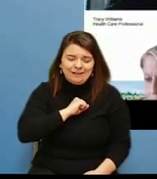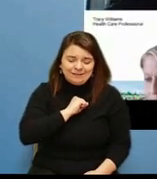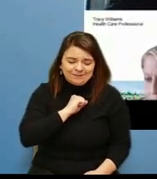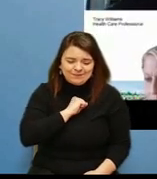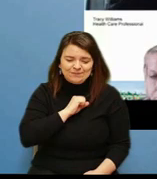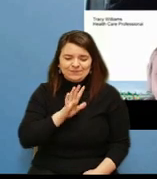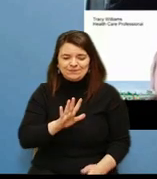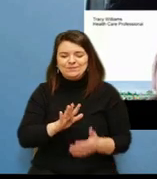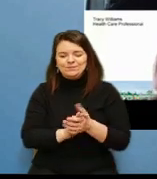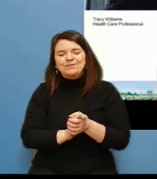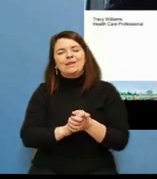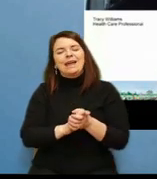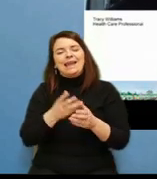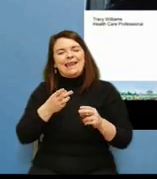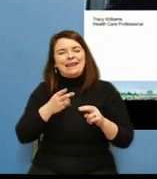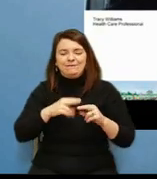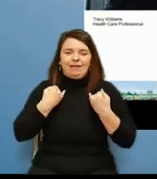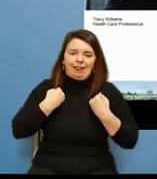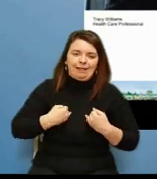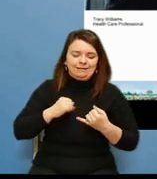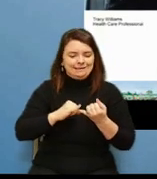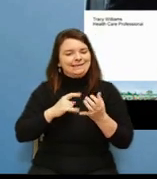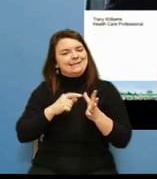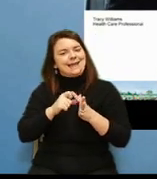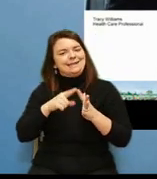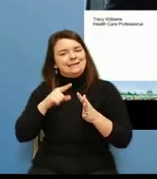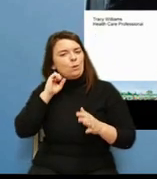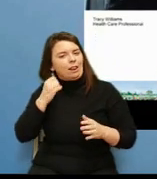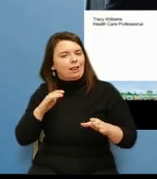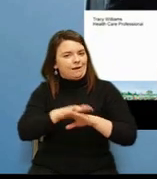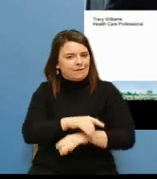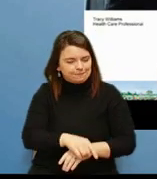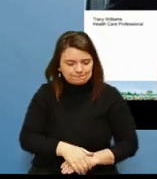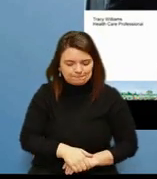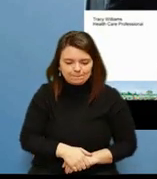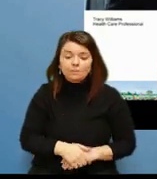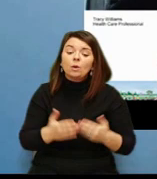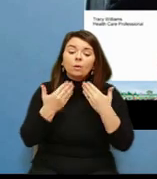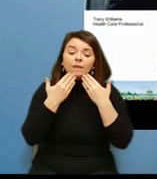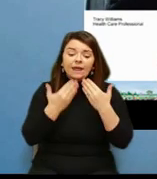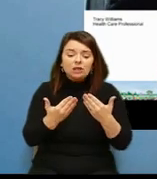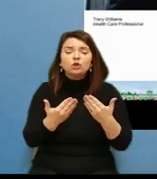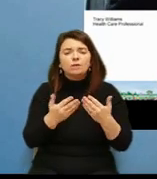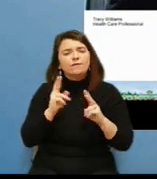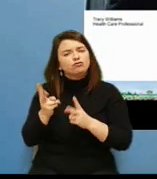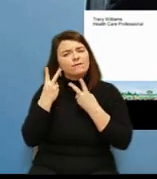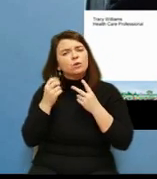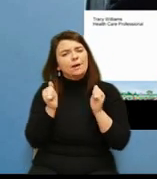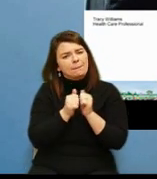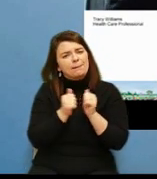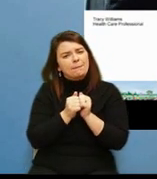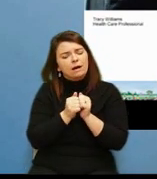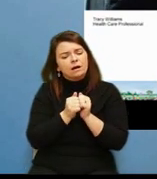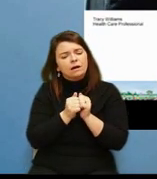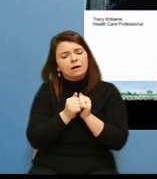good and I'm sucking sweet. So if I break off coughing, then Sadie has kindly said that she'll pick up for me, but I'm hoping to hang in there. So thank you